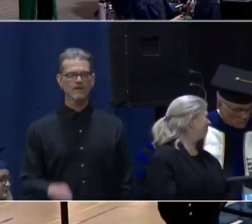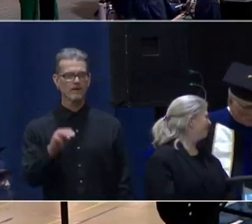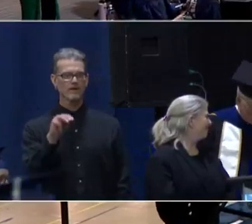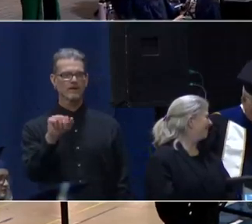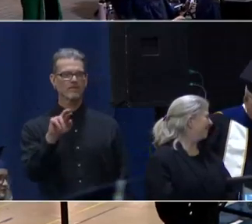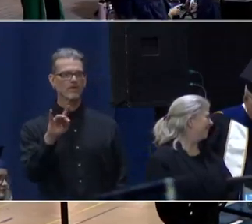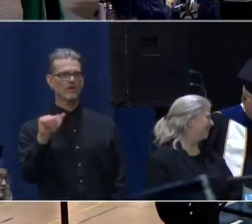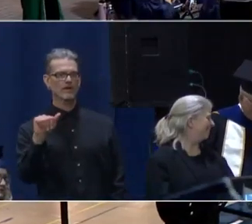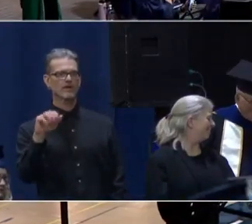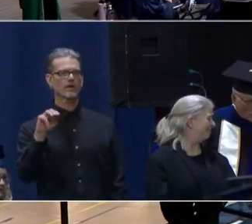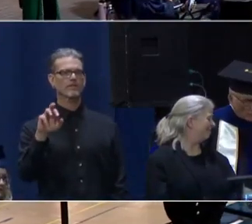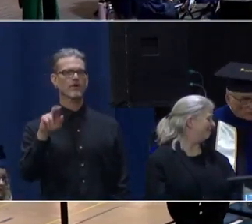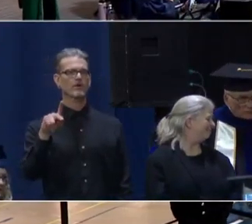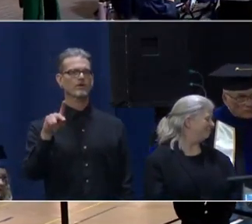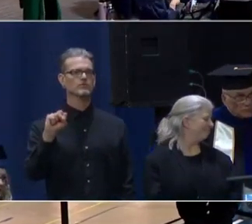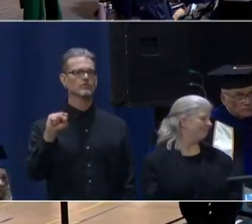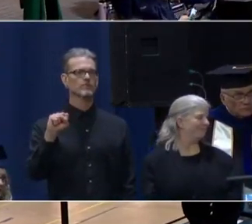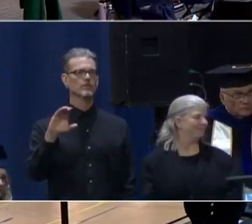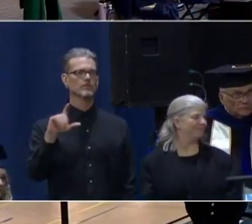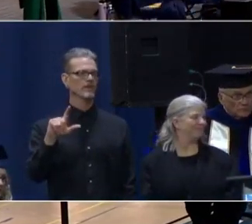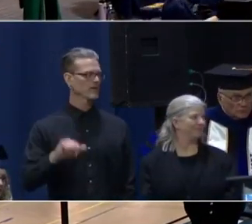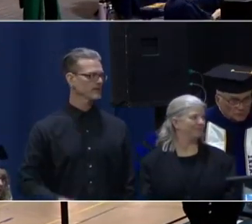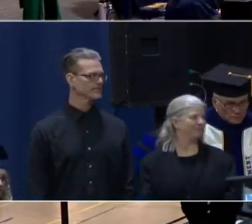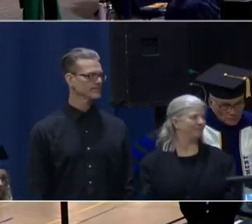Marika Bart, summa cum laude.